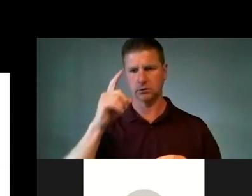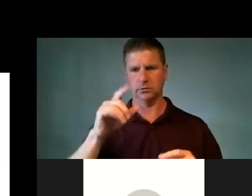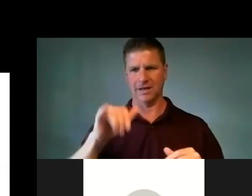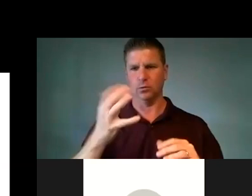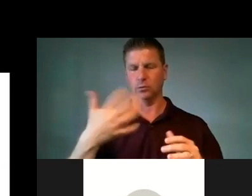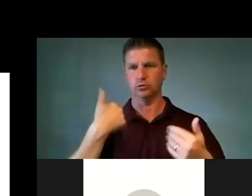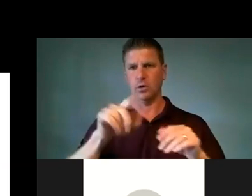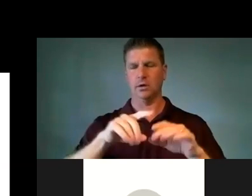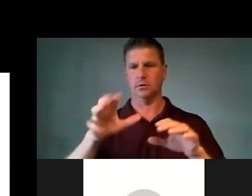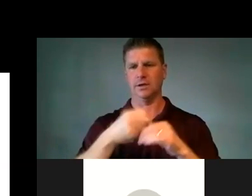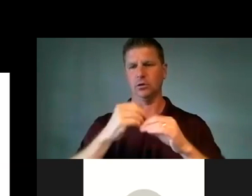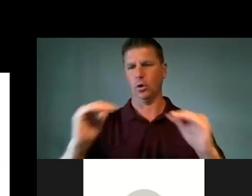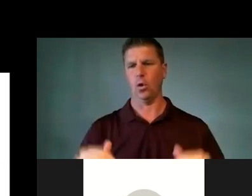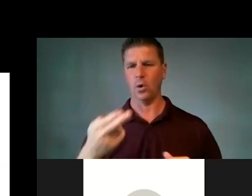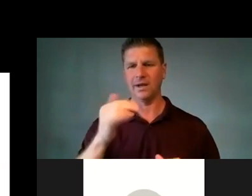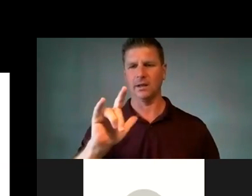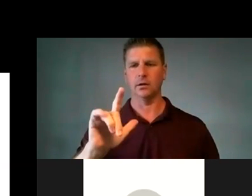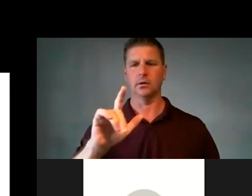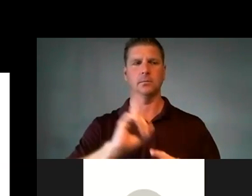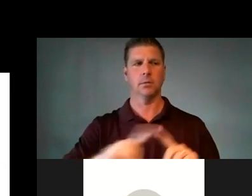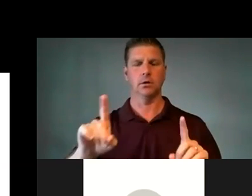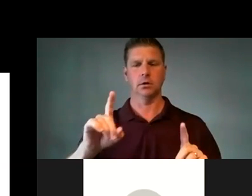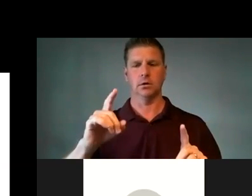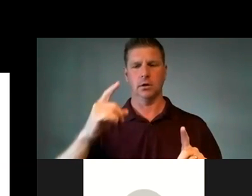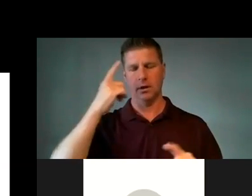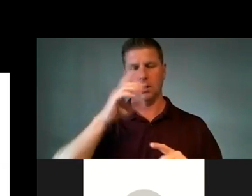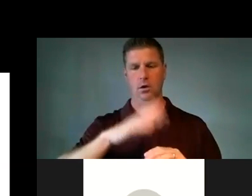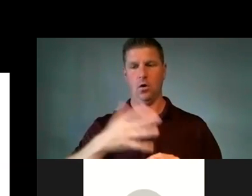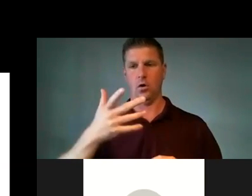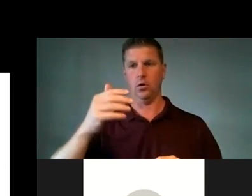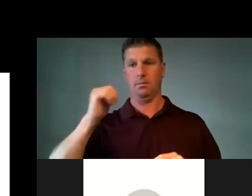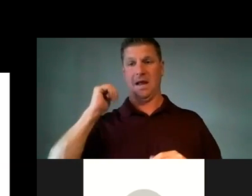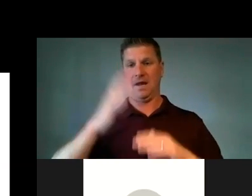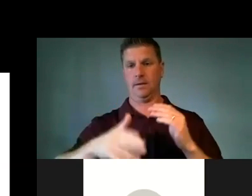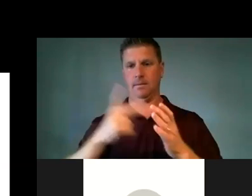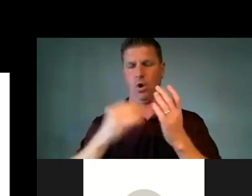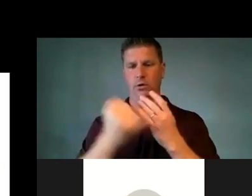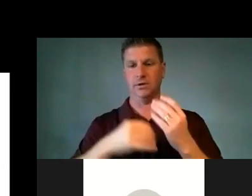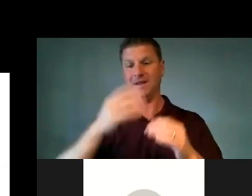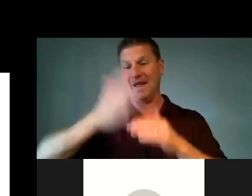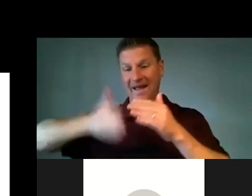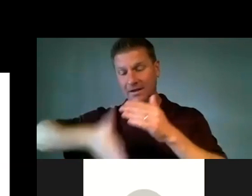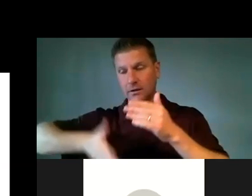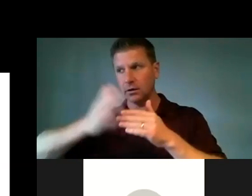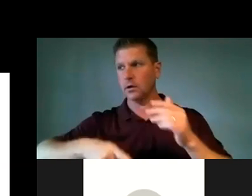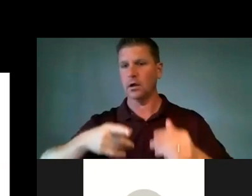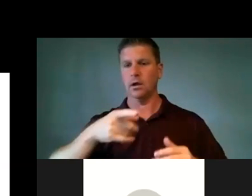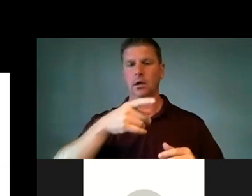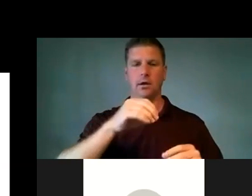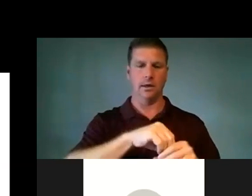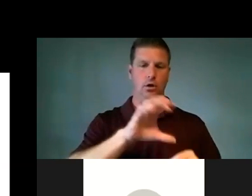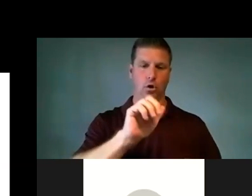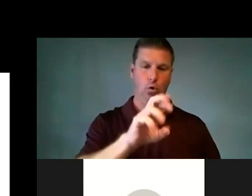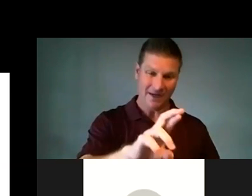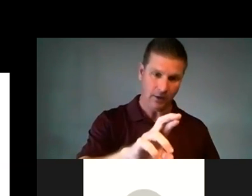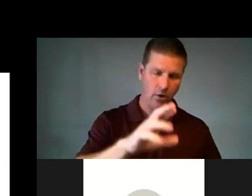well. But I think on the back end of the project, people are better off if they're then in a career and don't have to go looking